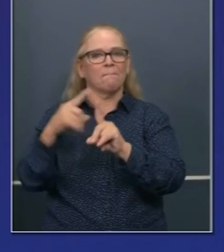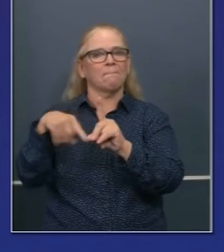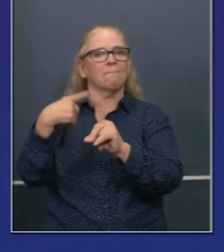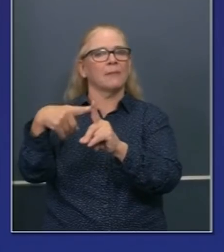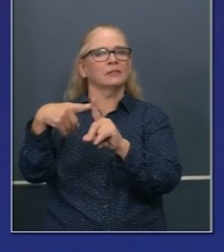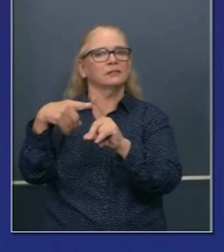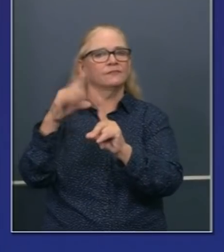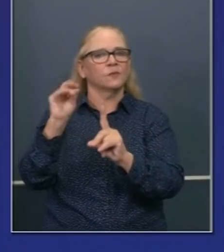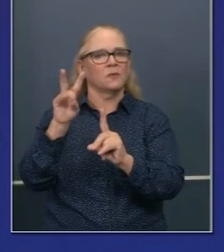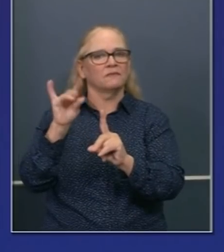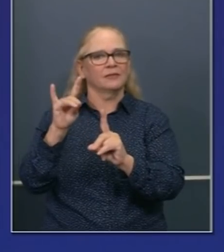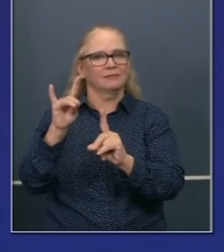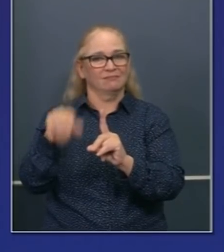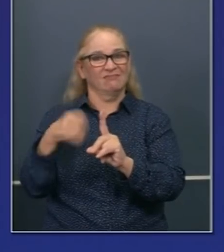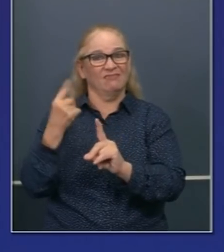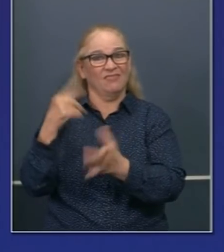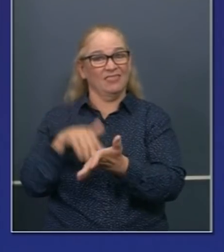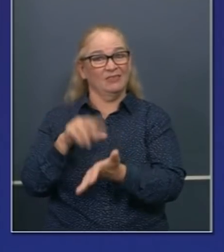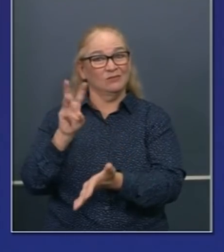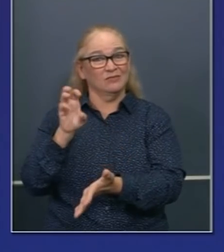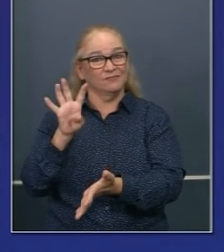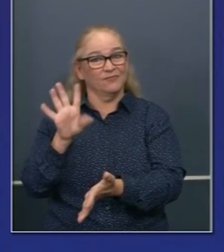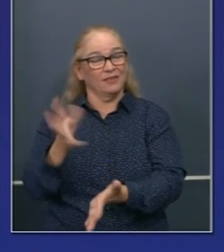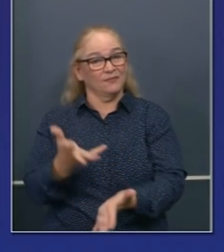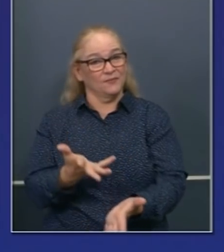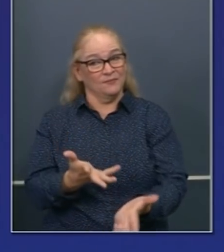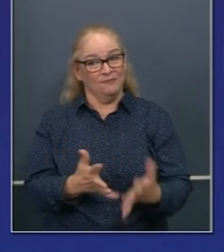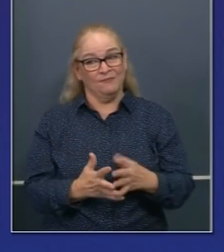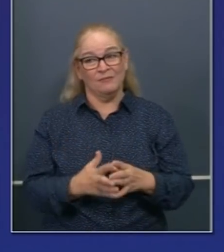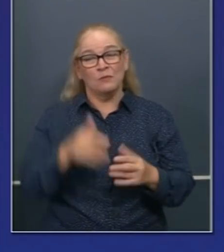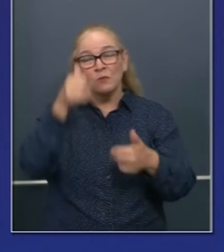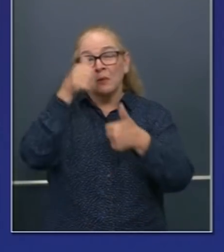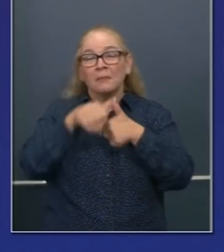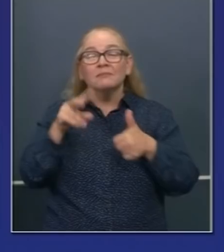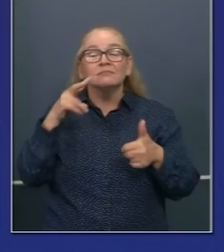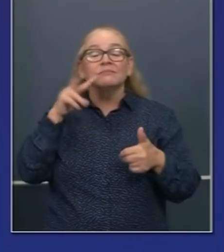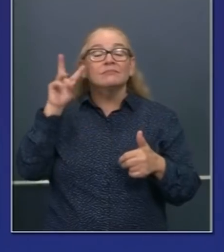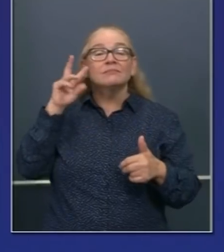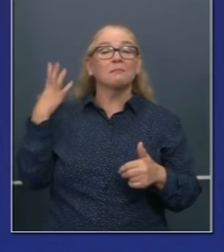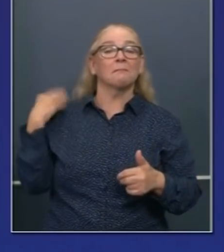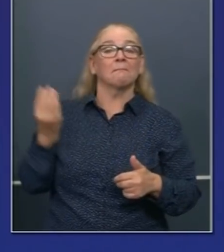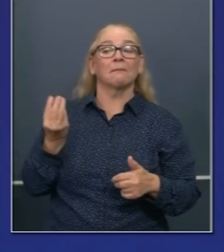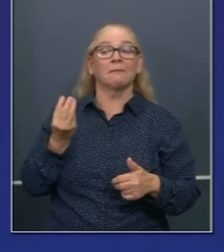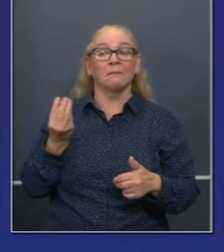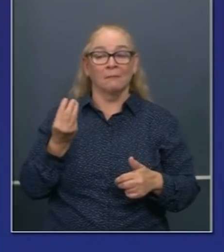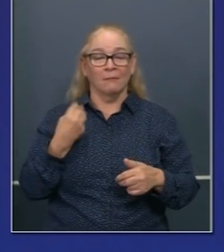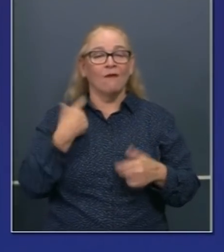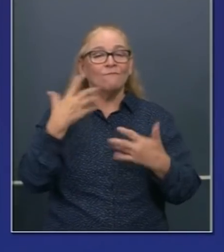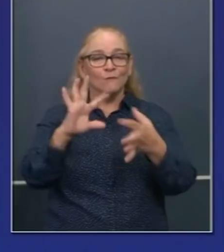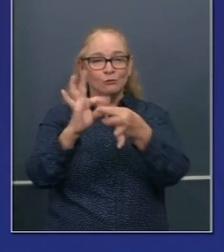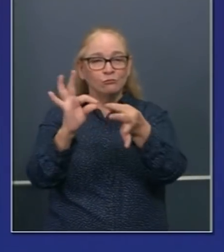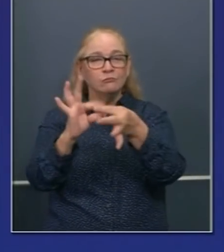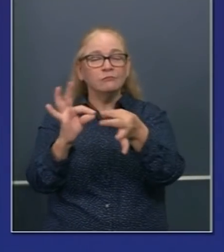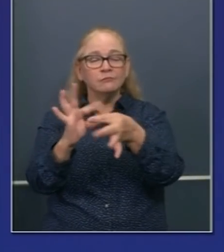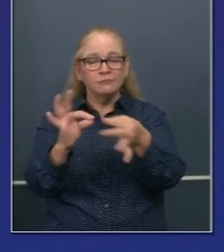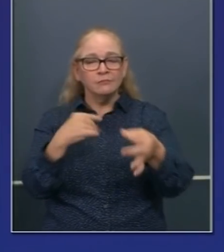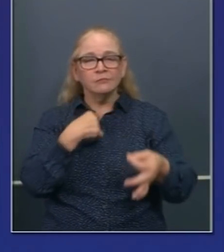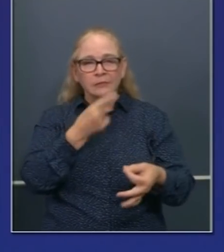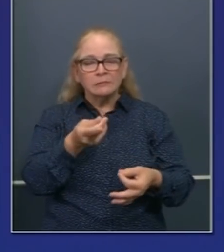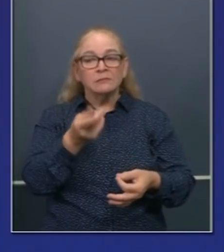Monday that this week, over the next few days, up to 72 hours through tomorrow night, most